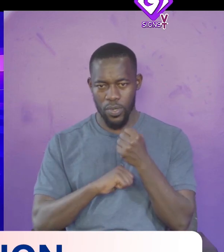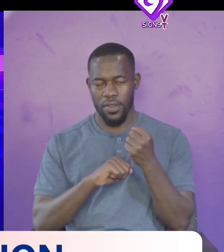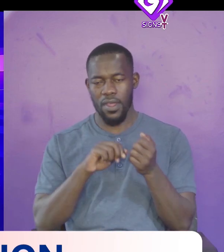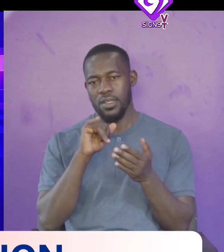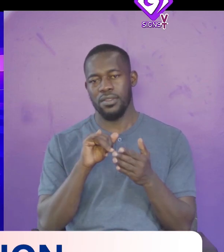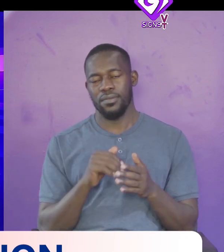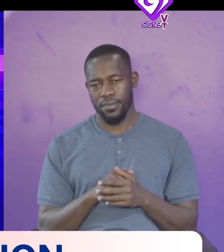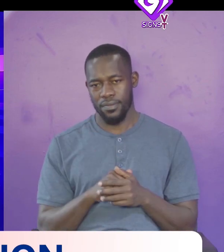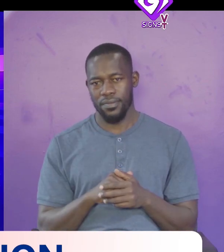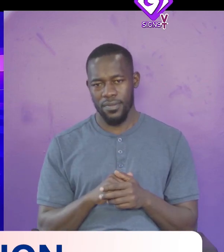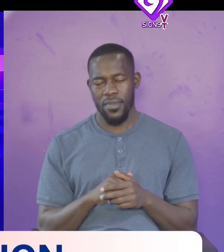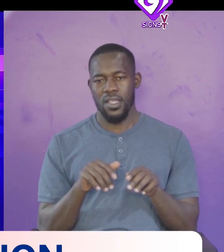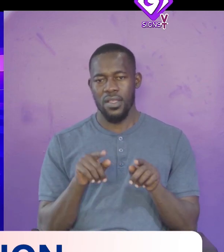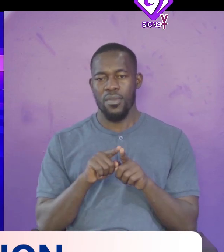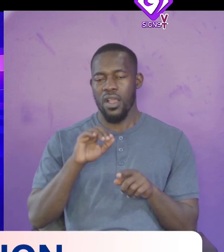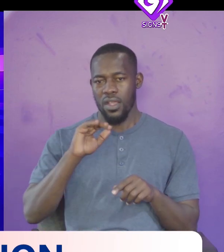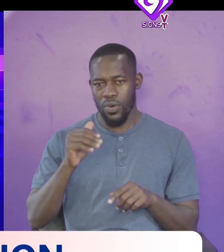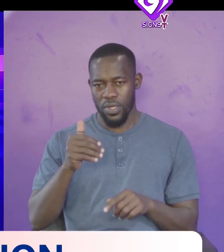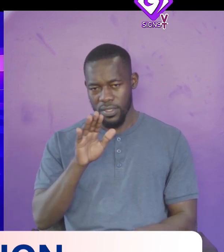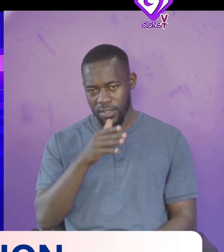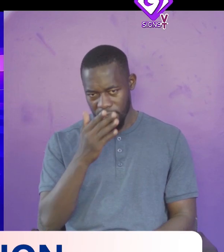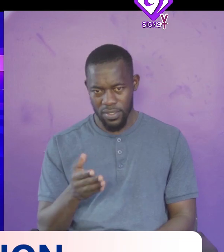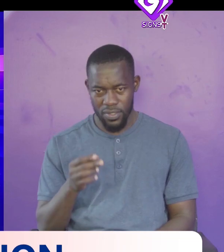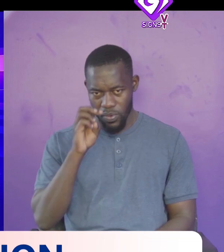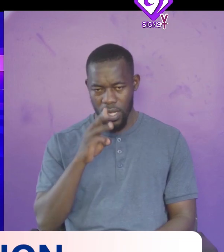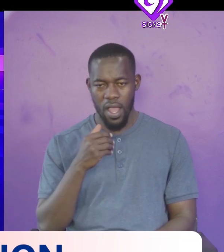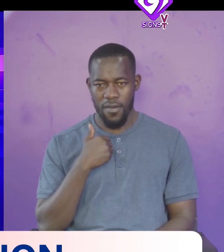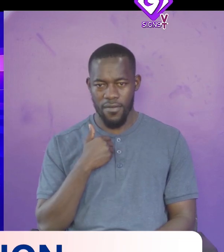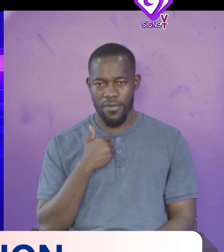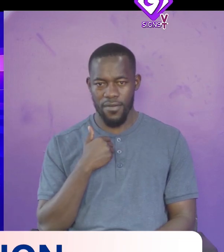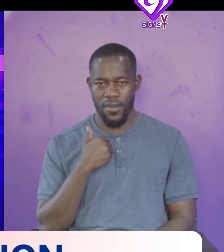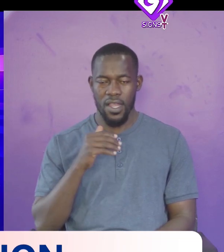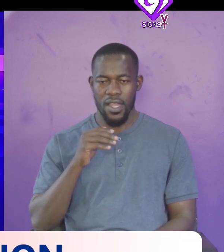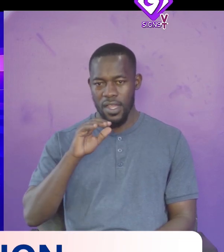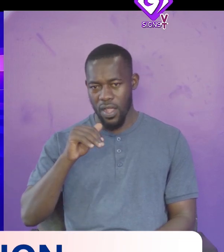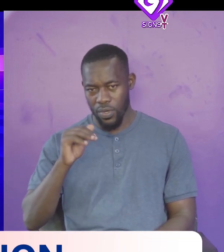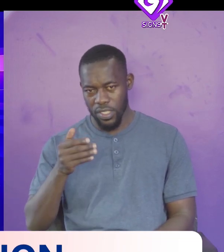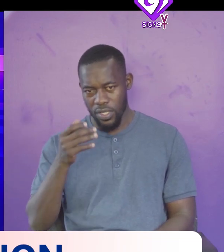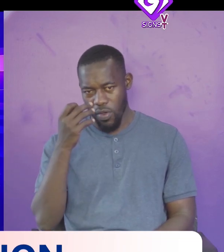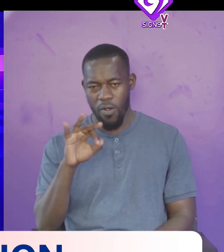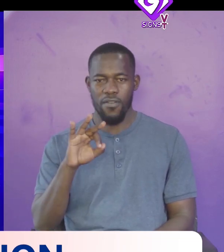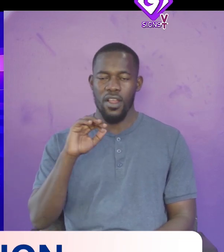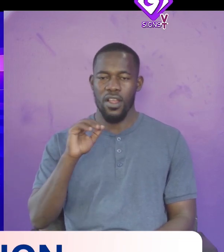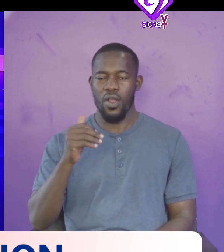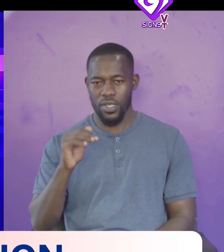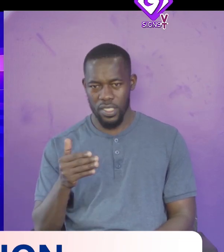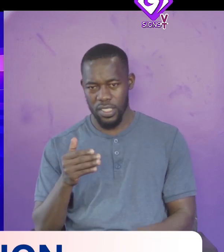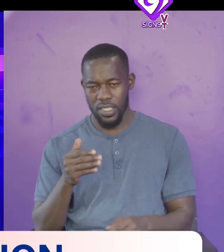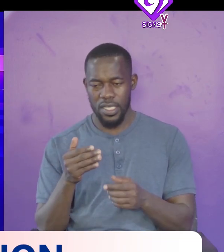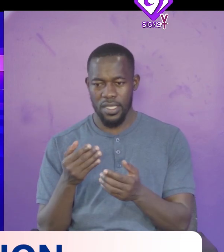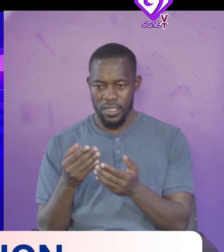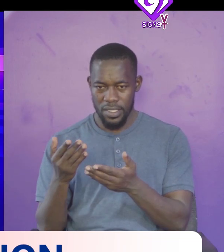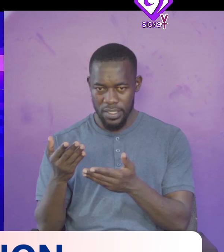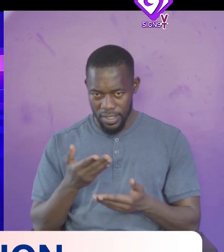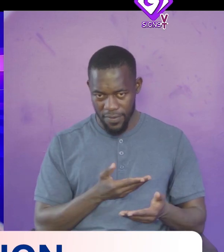saying. And the county assemblies are also going to have a county of counties, which is going to also receive its resources